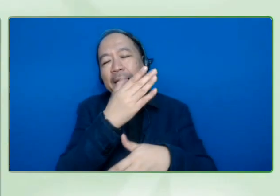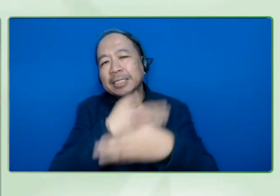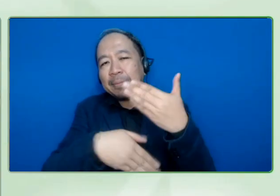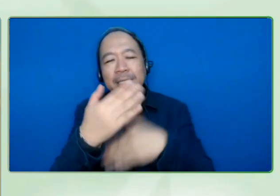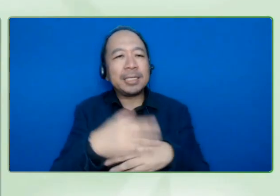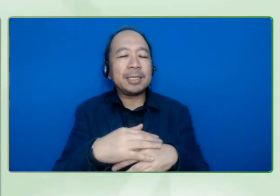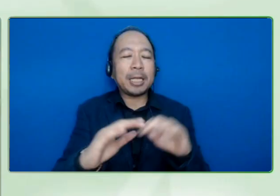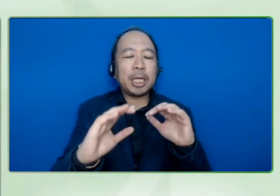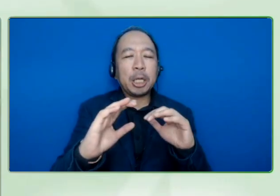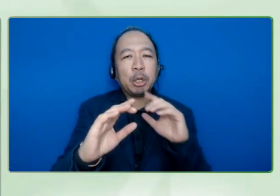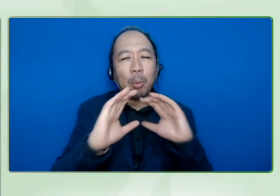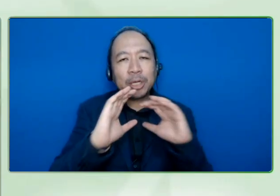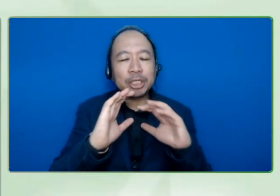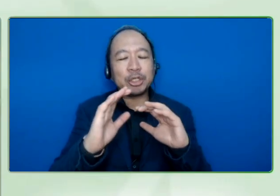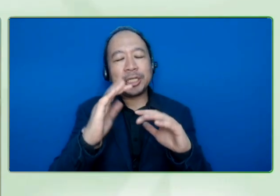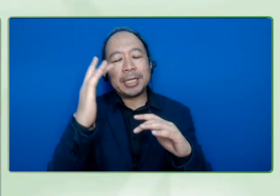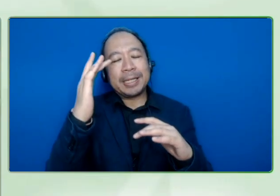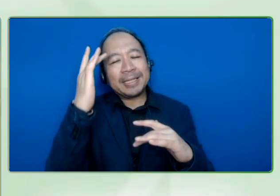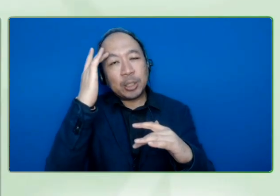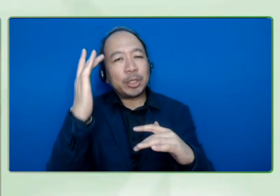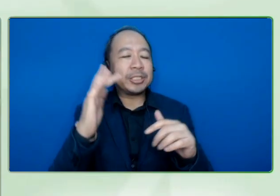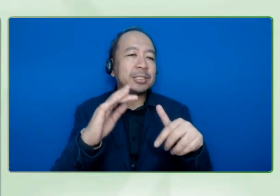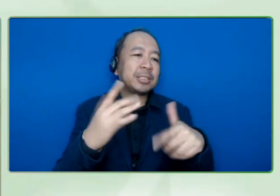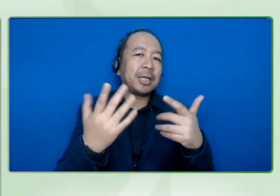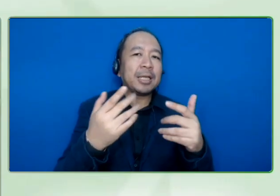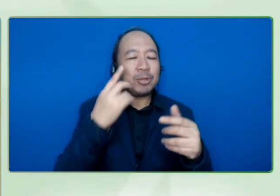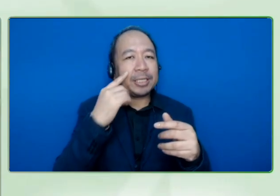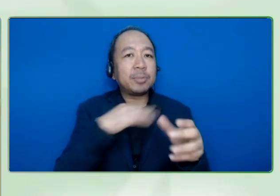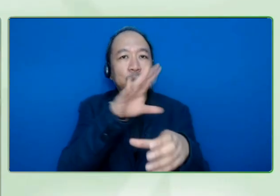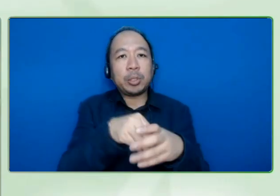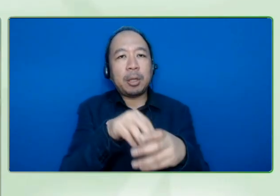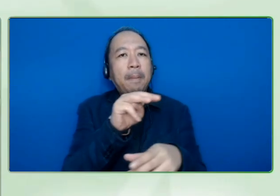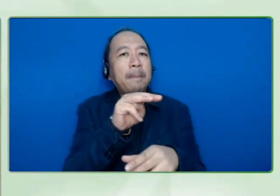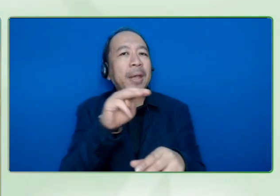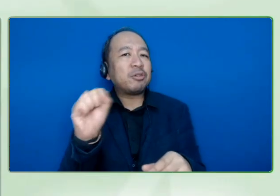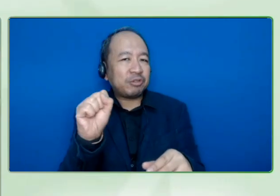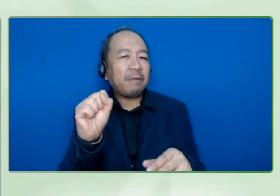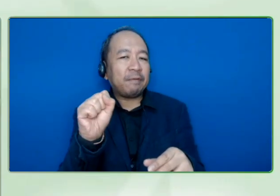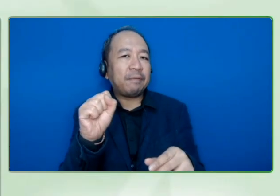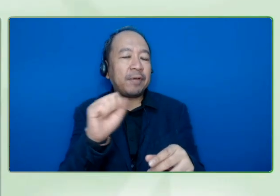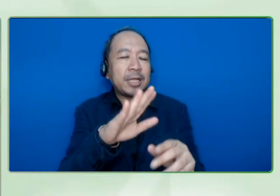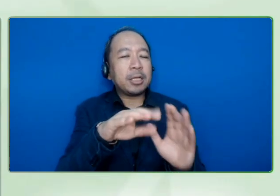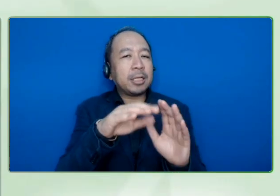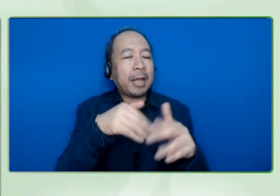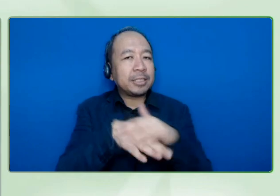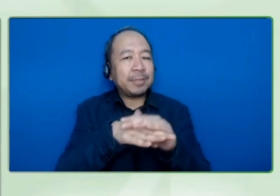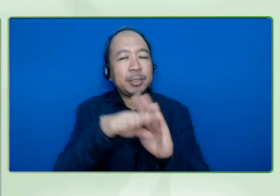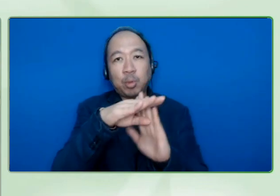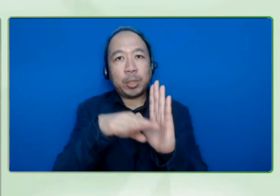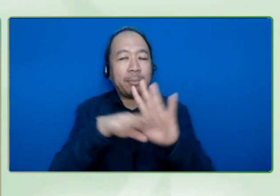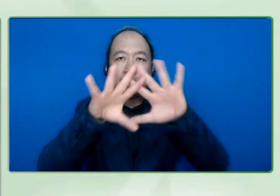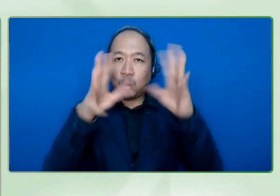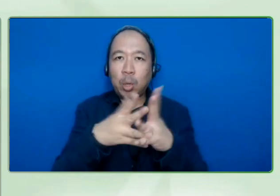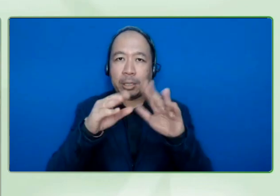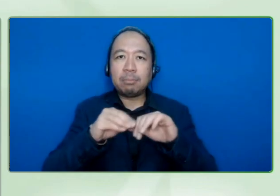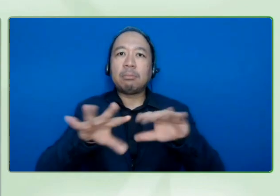joined Microsoft for 9 years and led their accessibility program, reaching customers around the world. And over those 30 years, we now